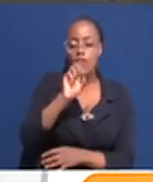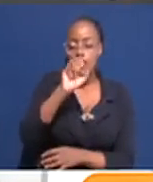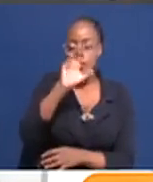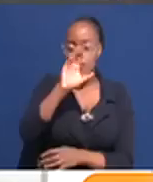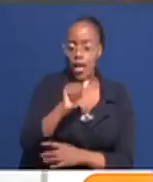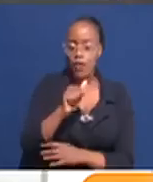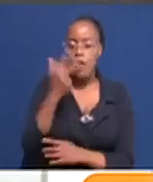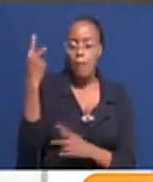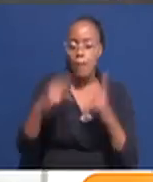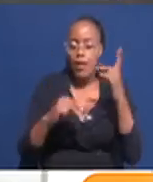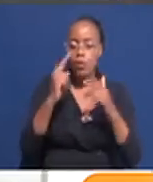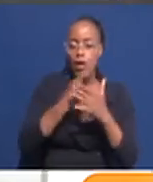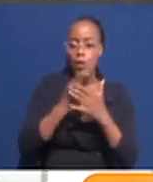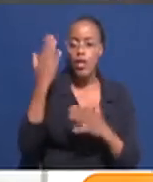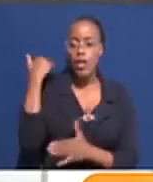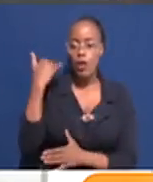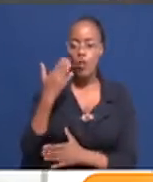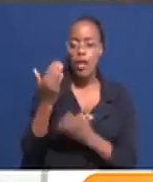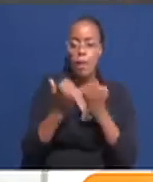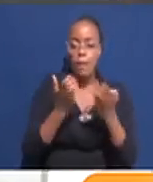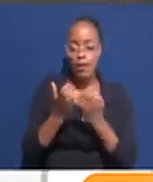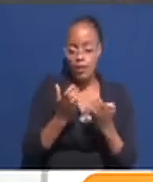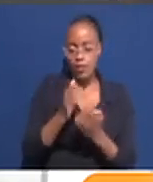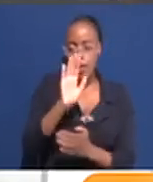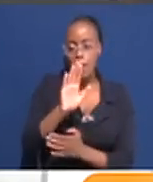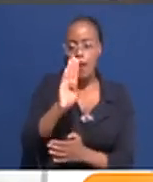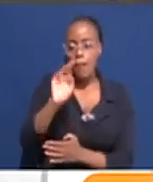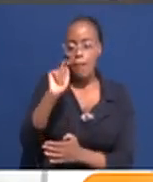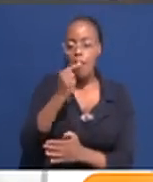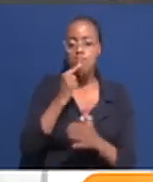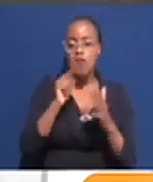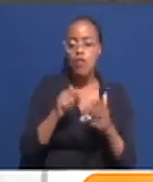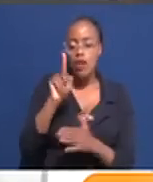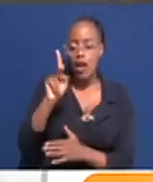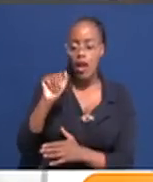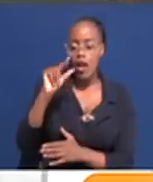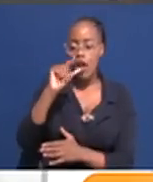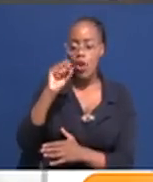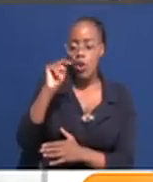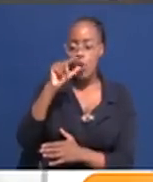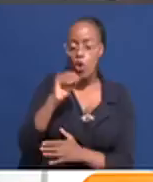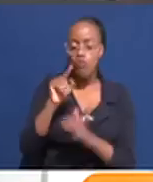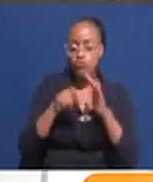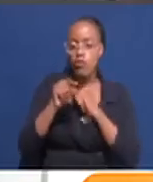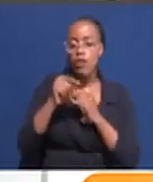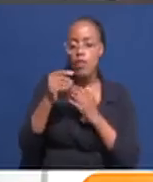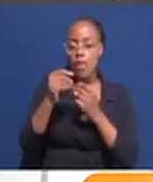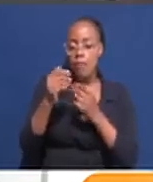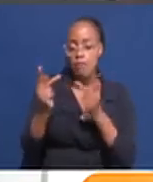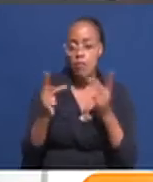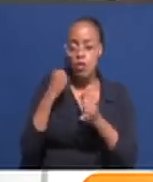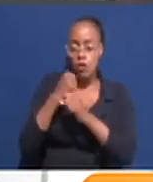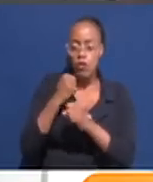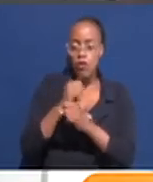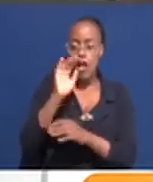assaulted her a week ago at her business premises. Beth Njeri alleges that Kangogo stormed her place of work demanding for her